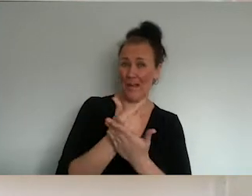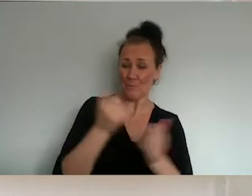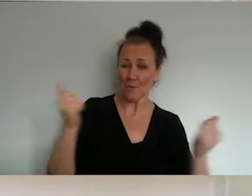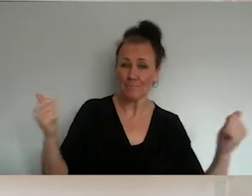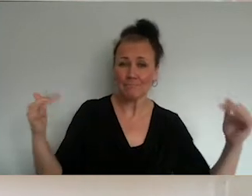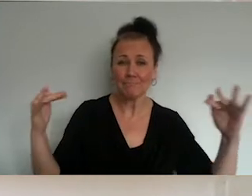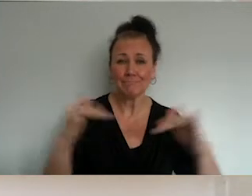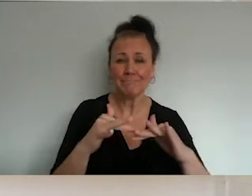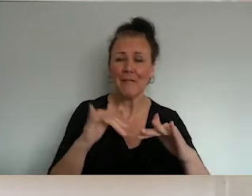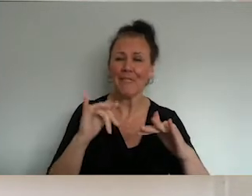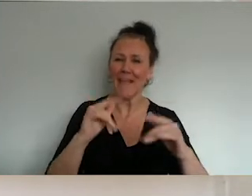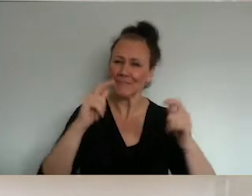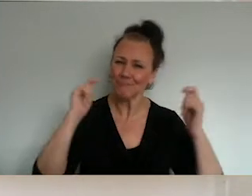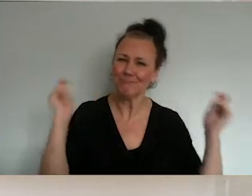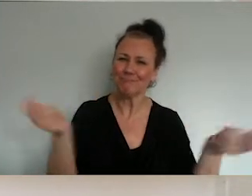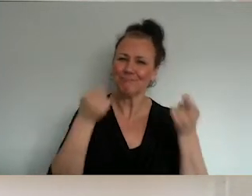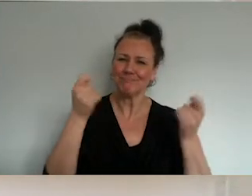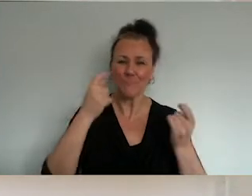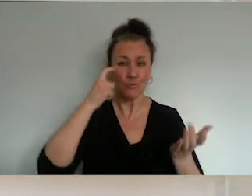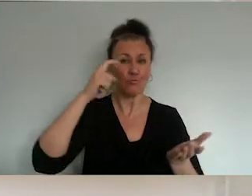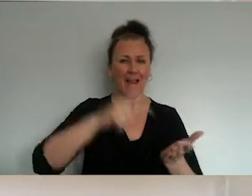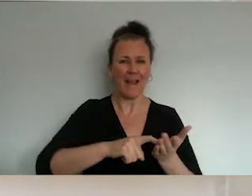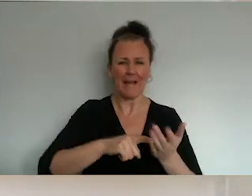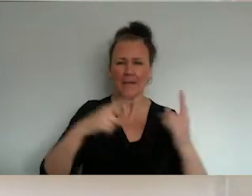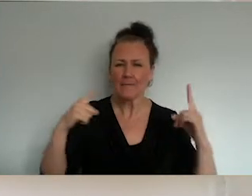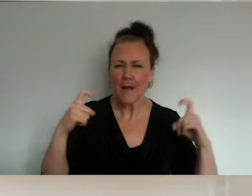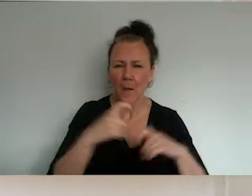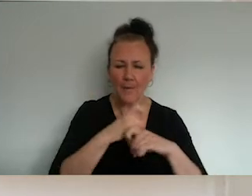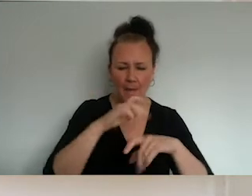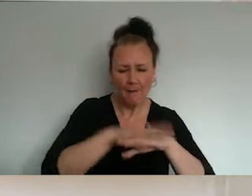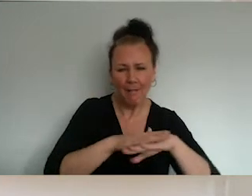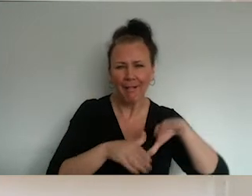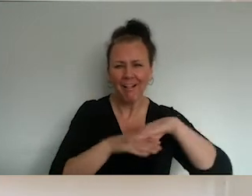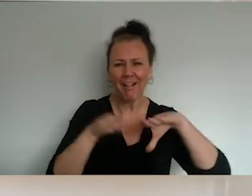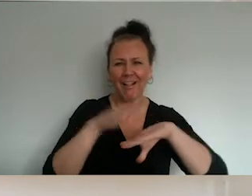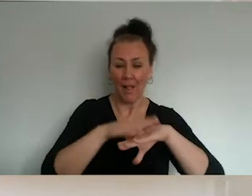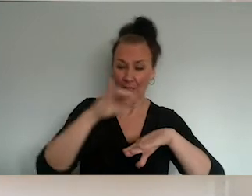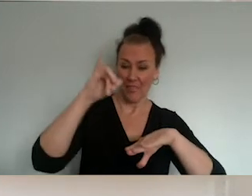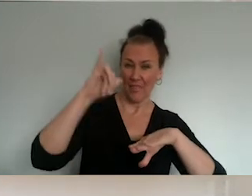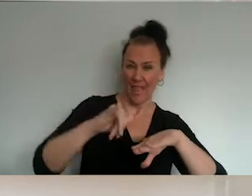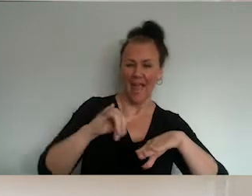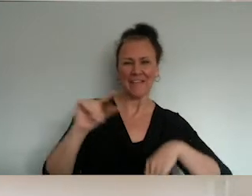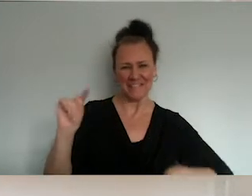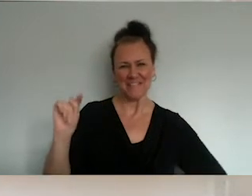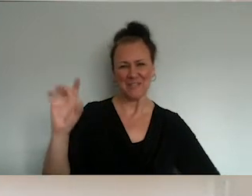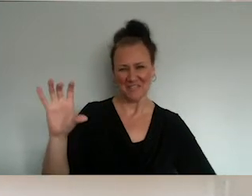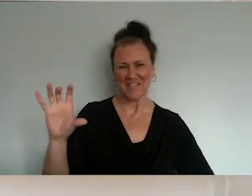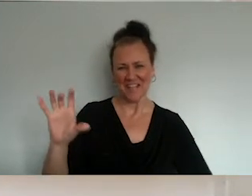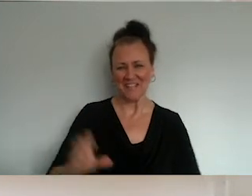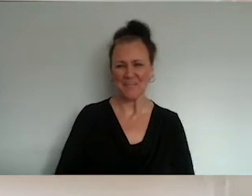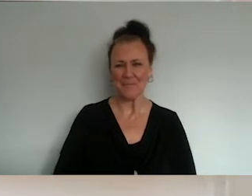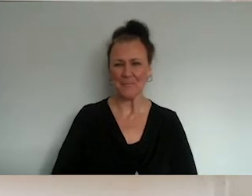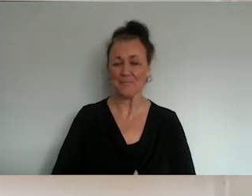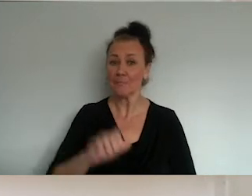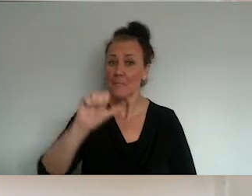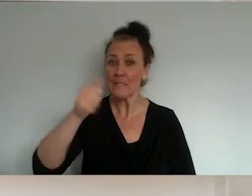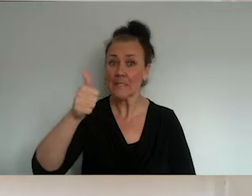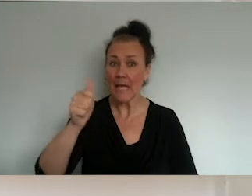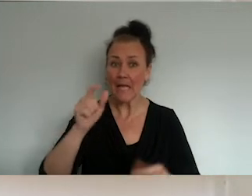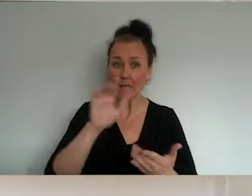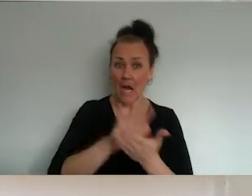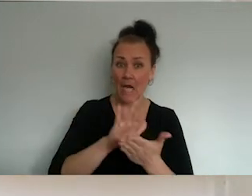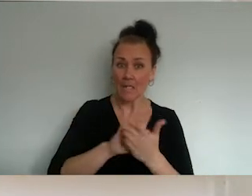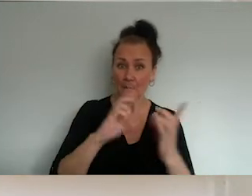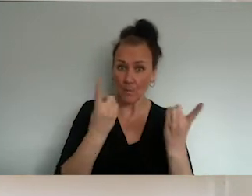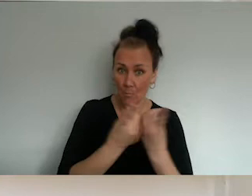is our ultimate celebration of the intricate and beautiful tapestry we know as Teachers College. Our 10 academic